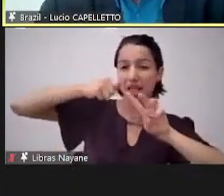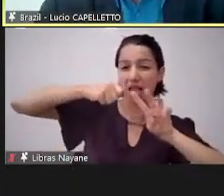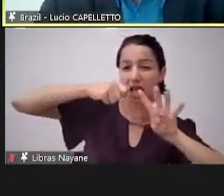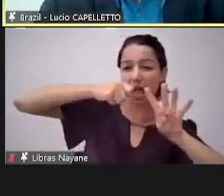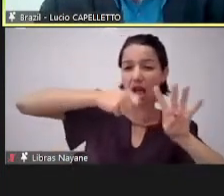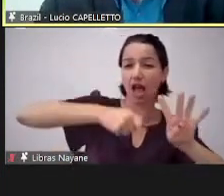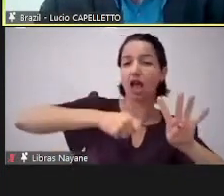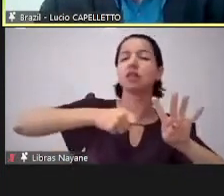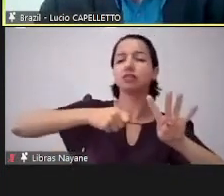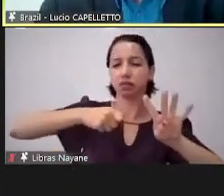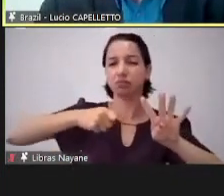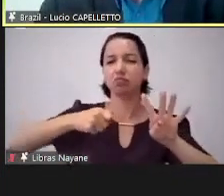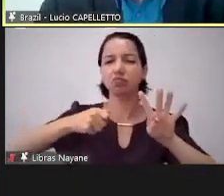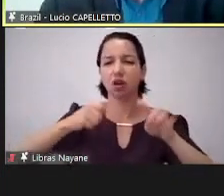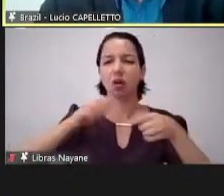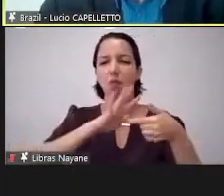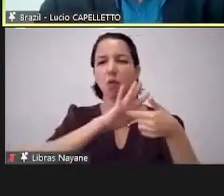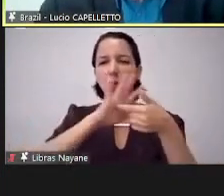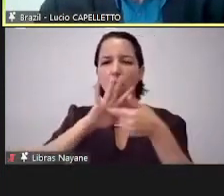are monthly